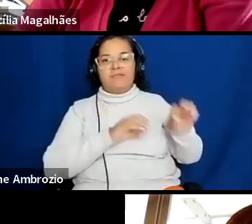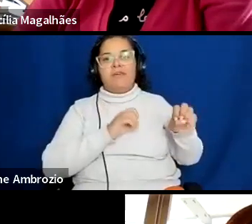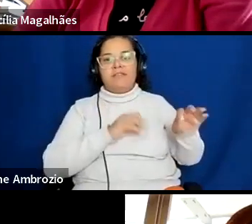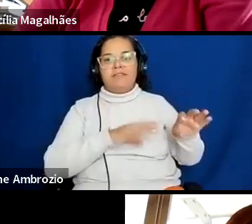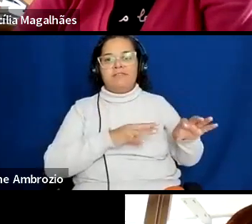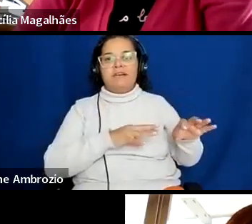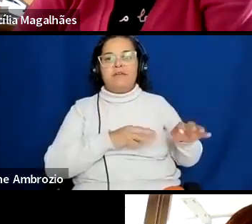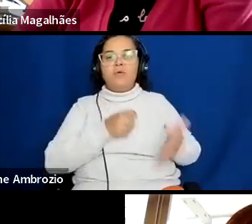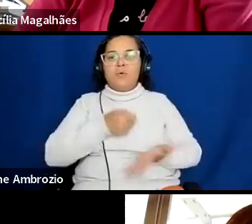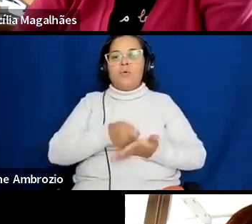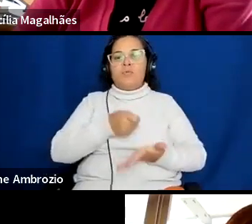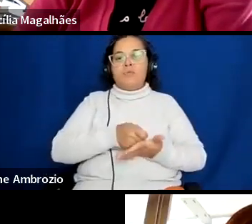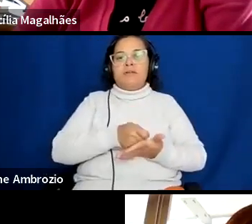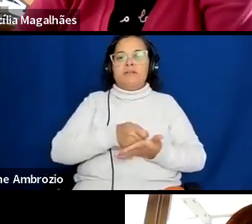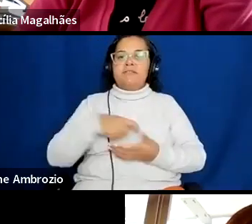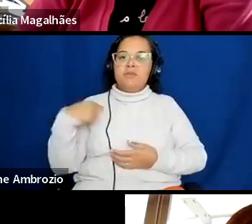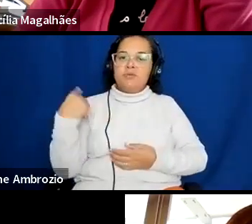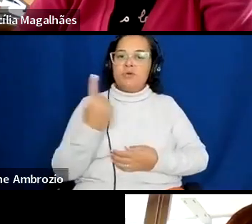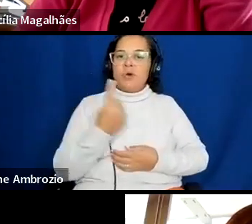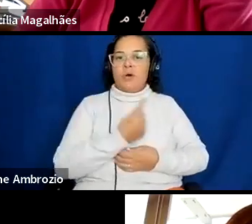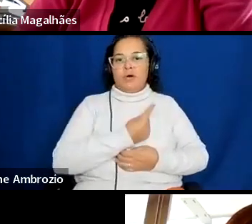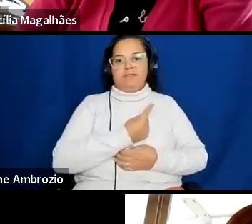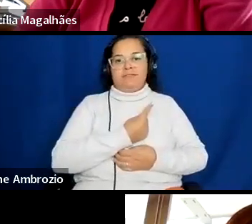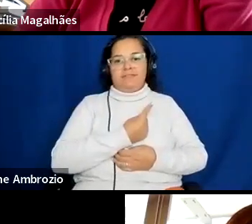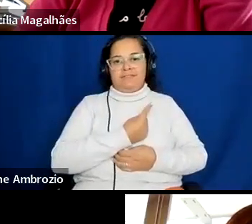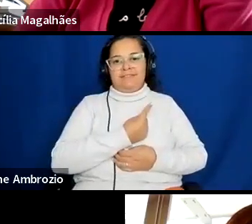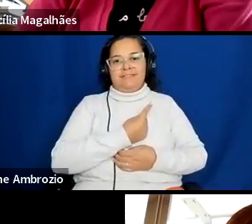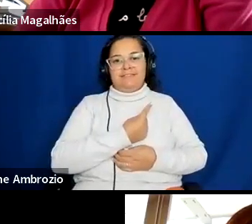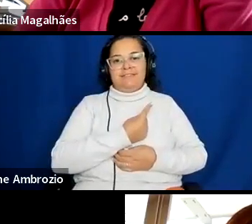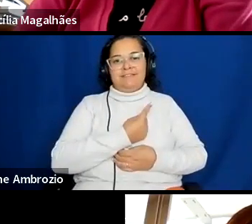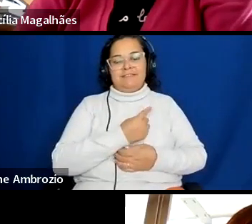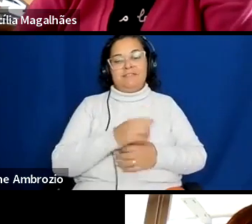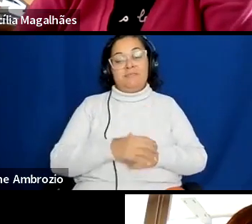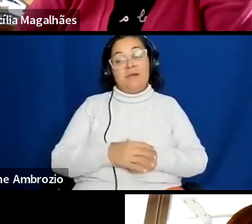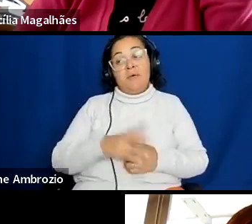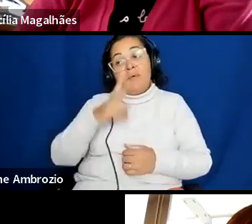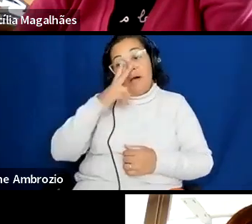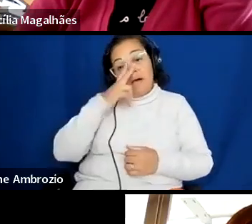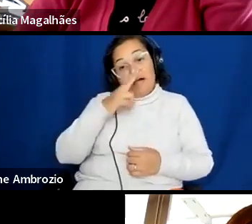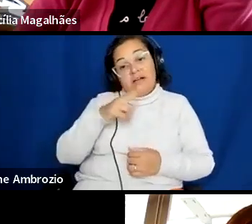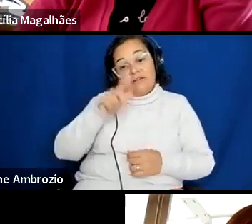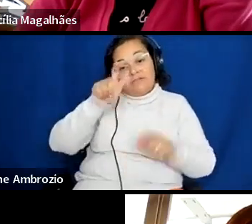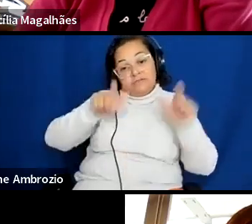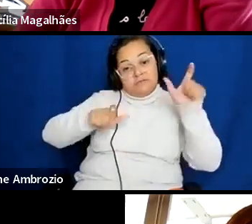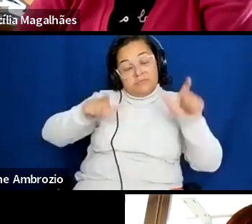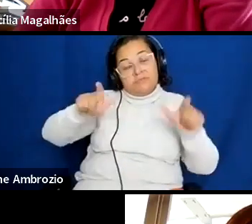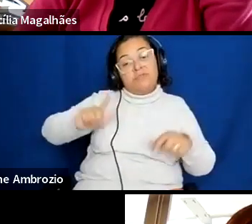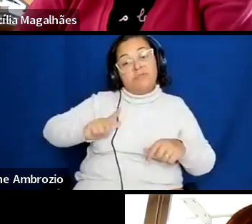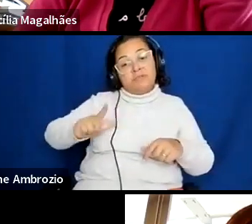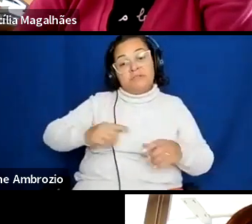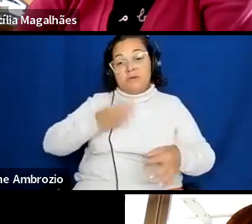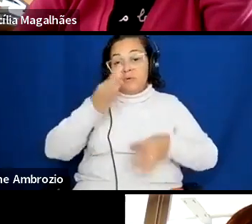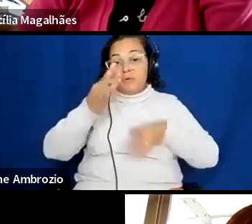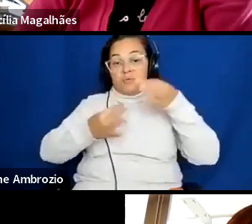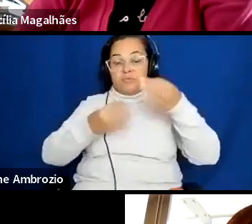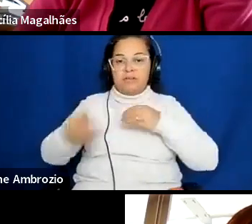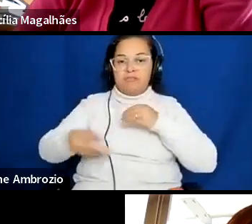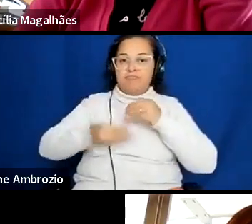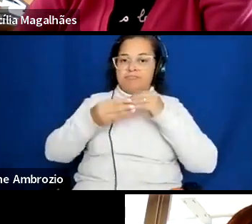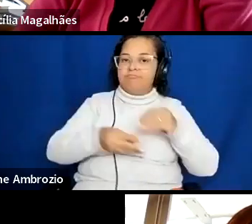got a better thought on that than me, but I thank you for the question. And along those general lines, I think that would be my answer for that.